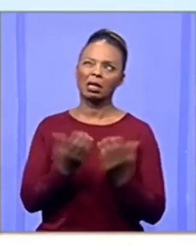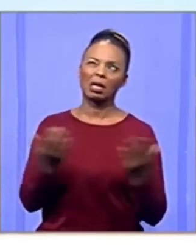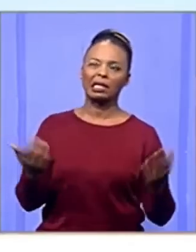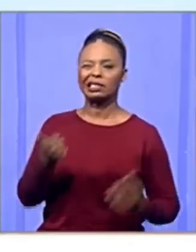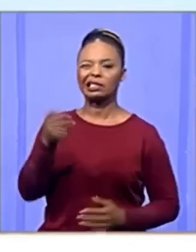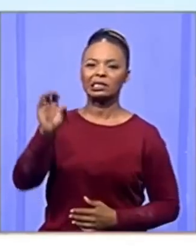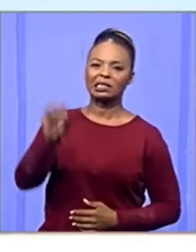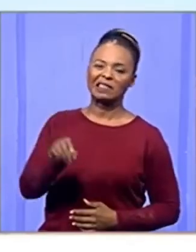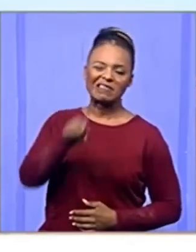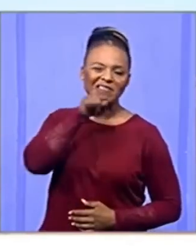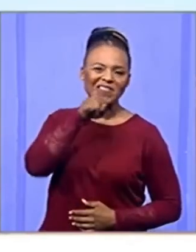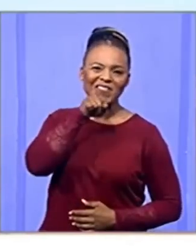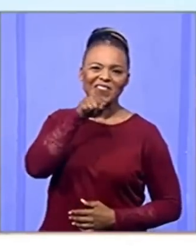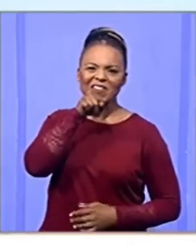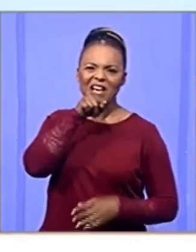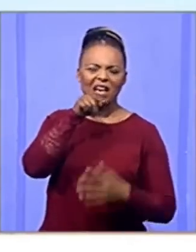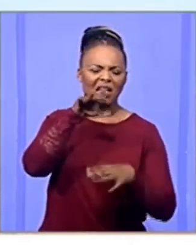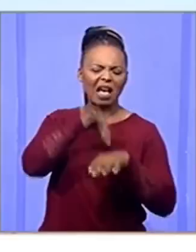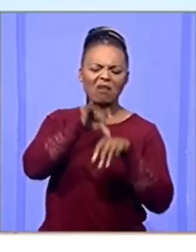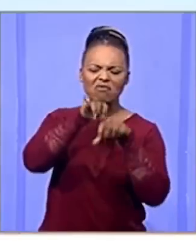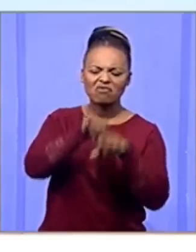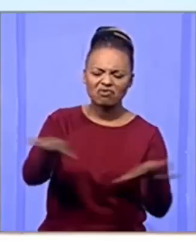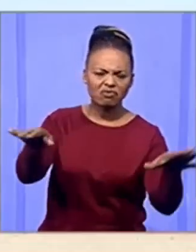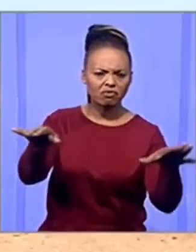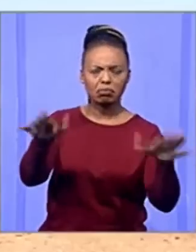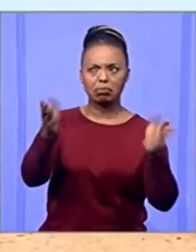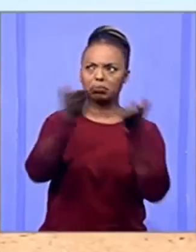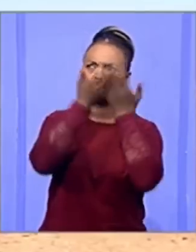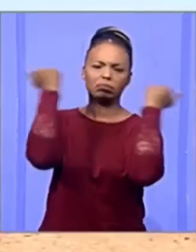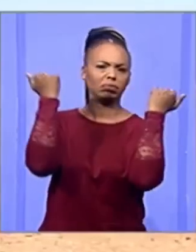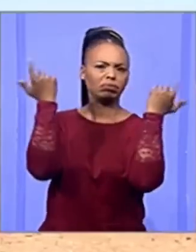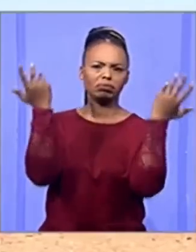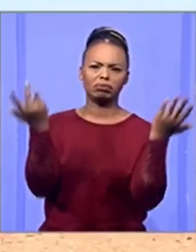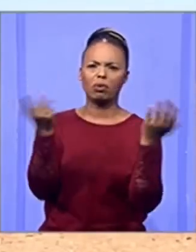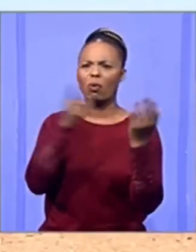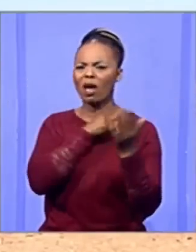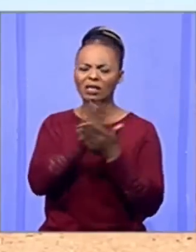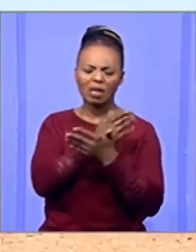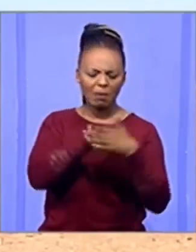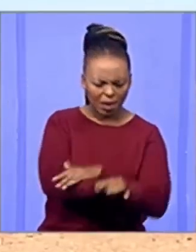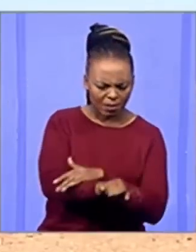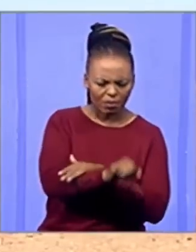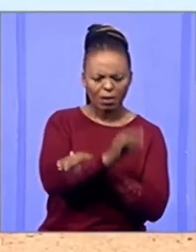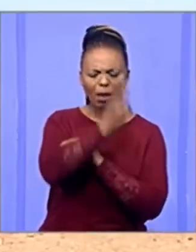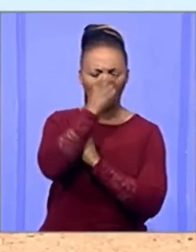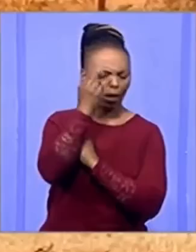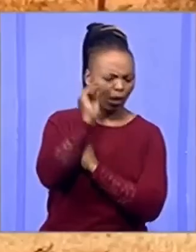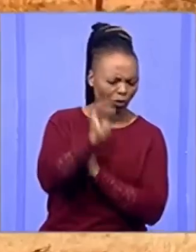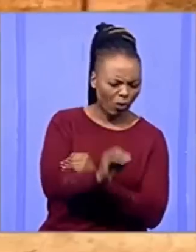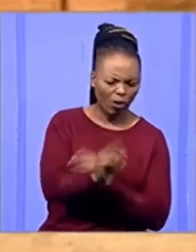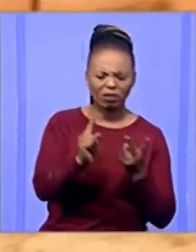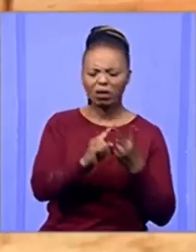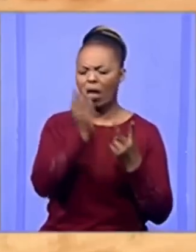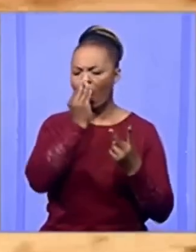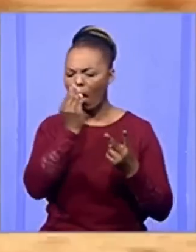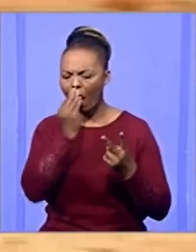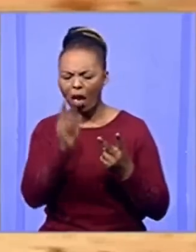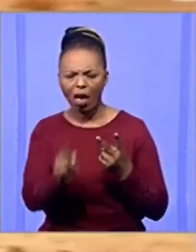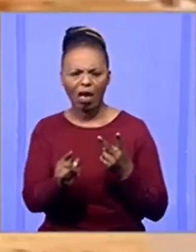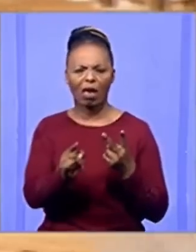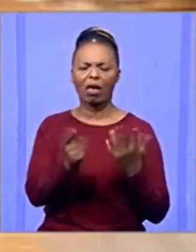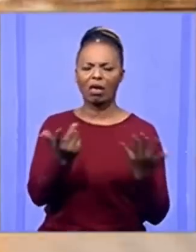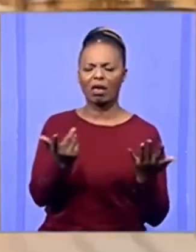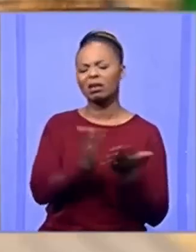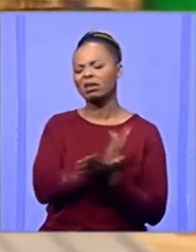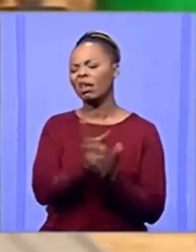la teng a e khona ke tsore go tliang ka re nentse di tla di foufetse tse dingwe di tla di tshwere ke flu yela a ke bona ela ntse di tla